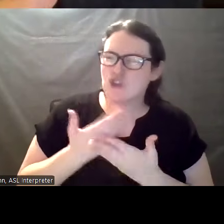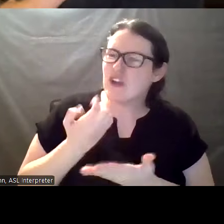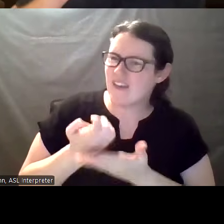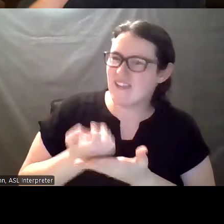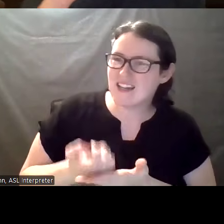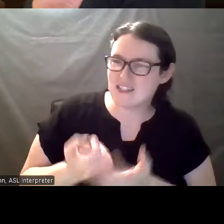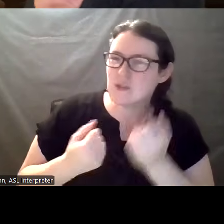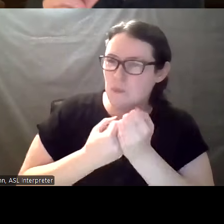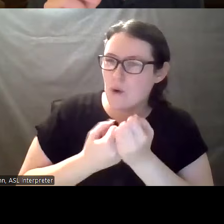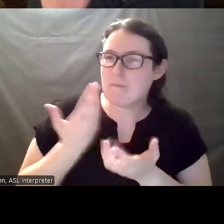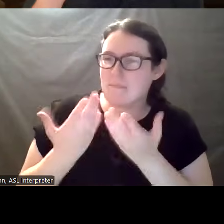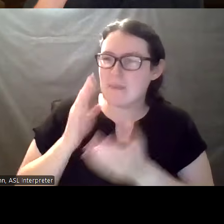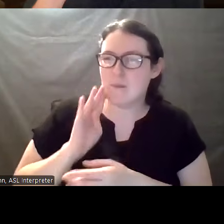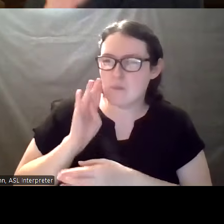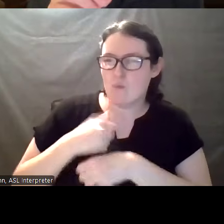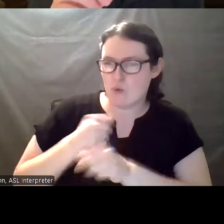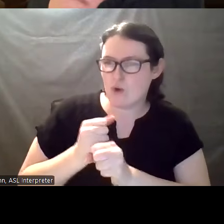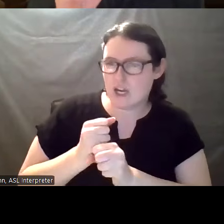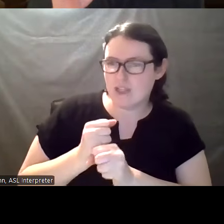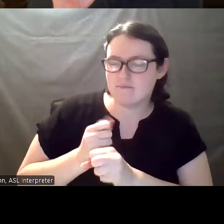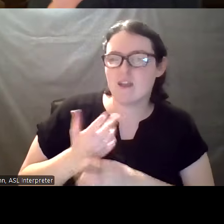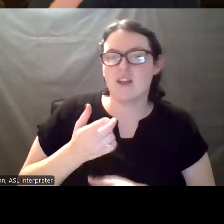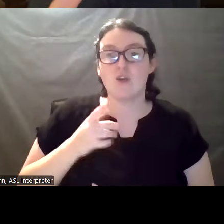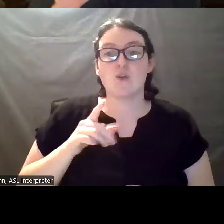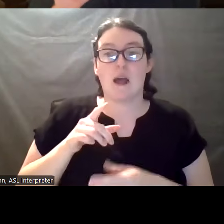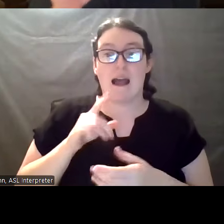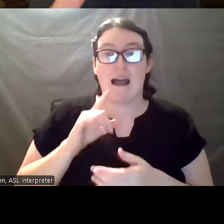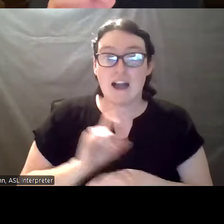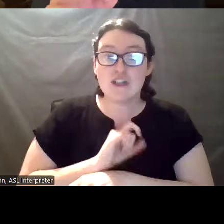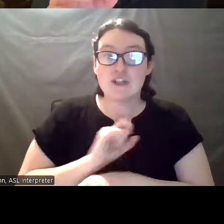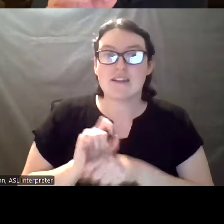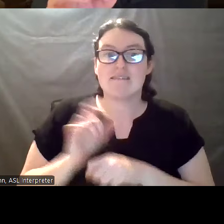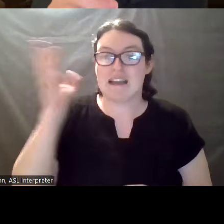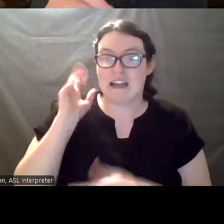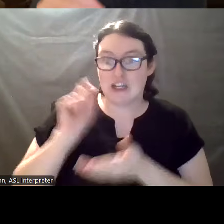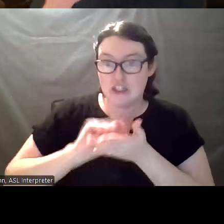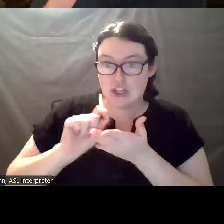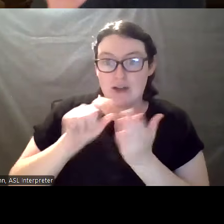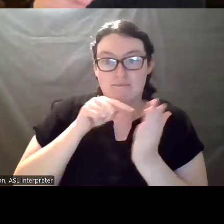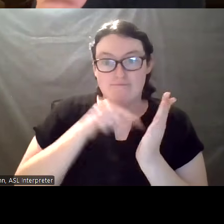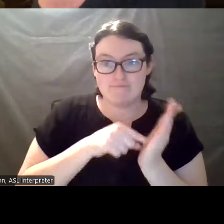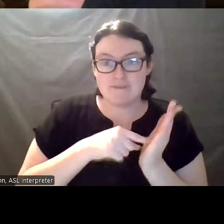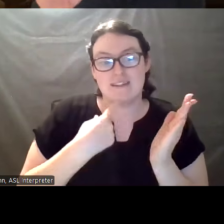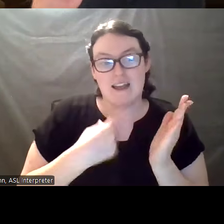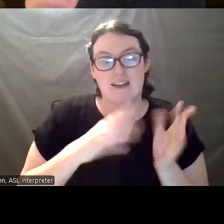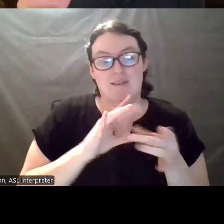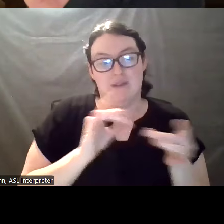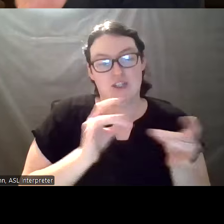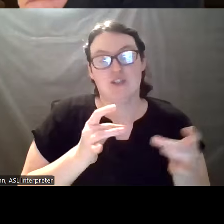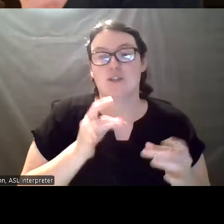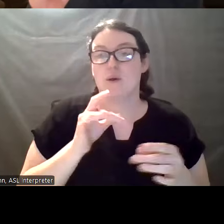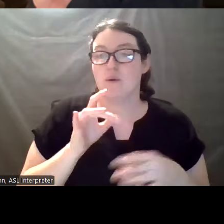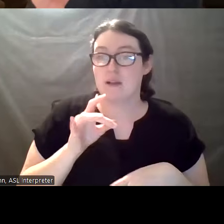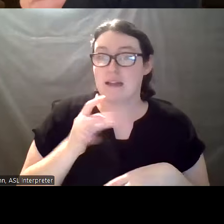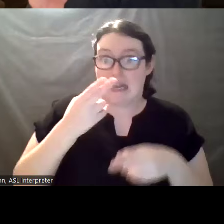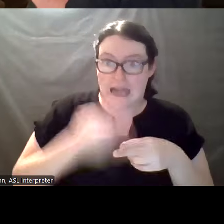There was even a cuneiform tablet that mentions that mentions a brewery and also a specific named